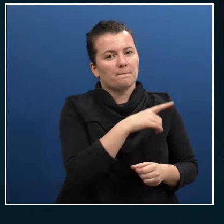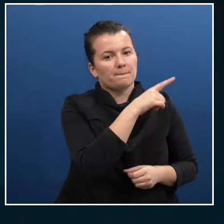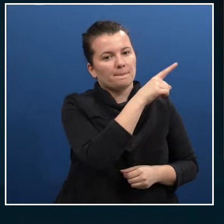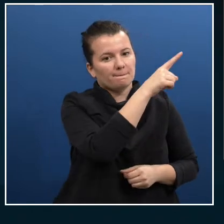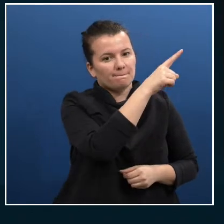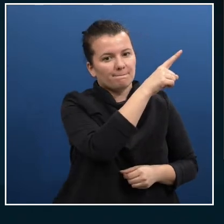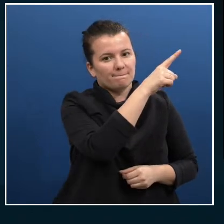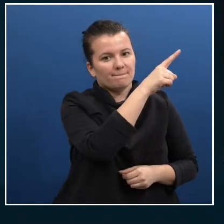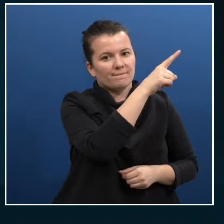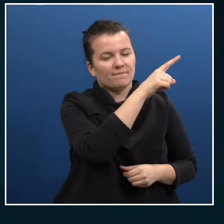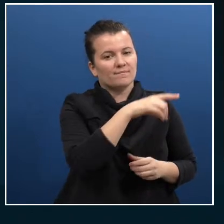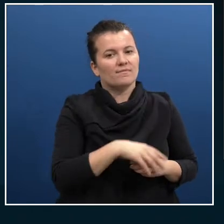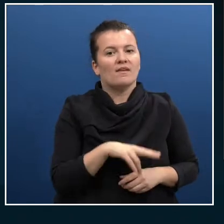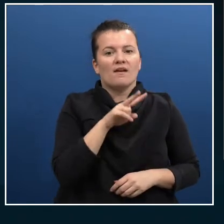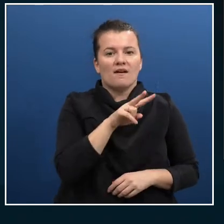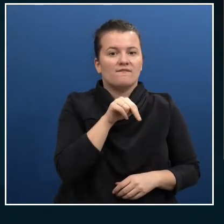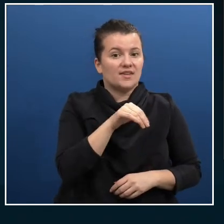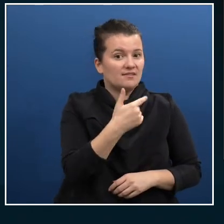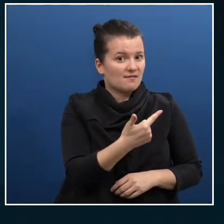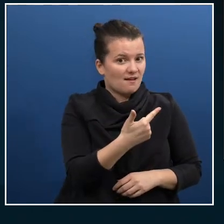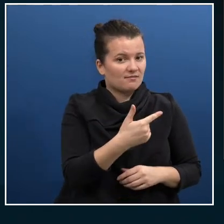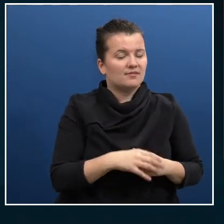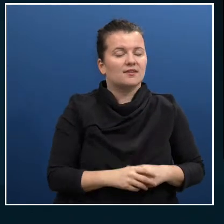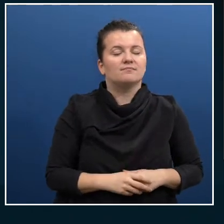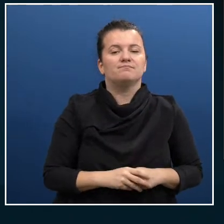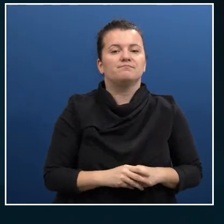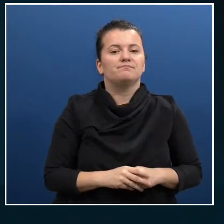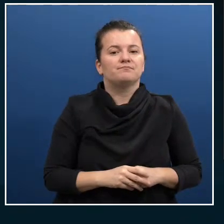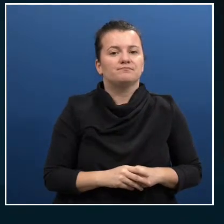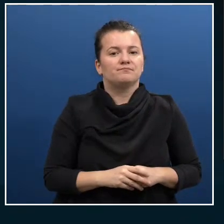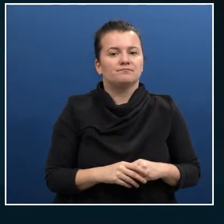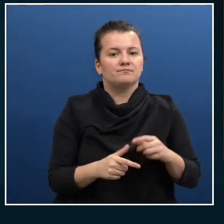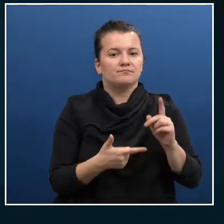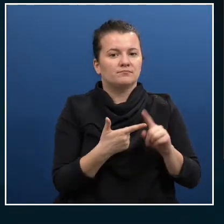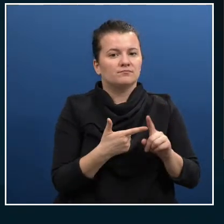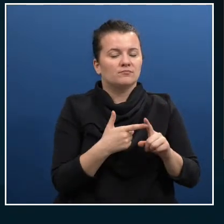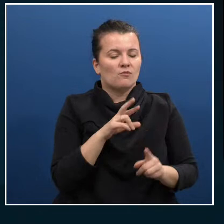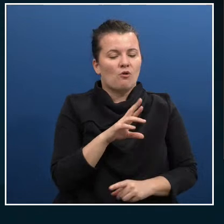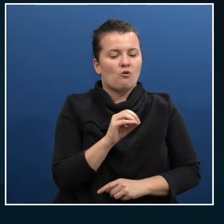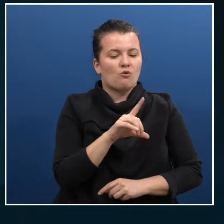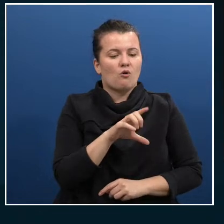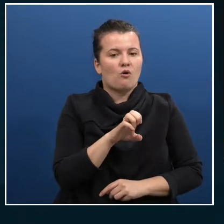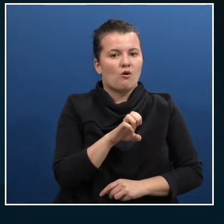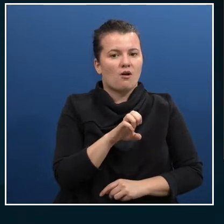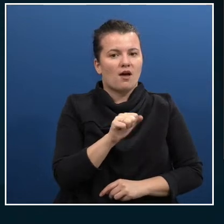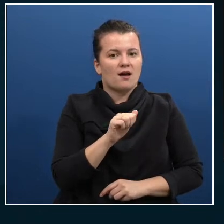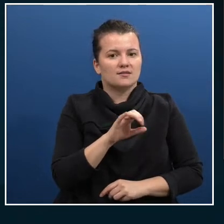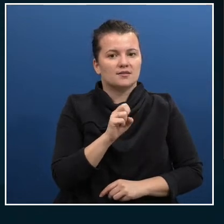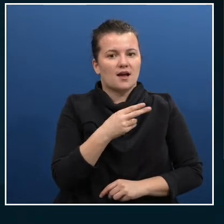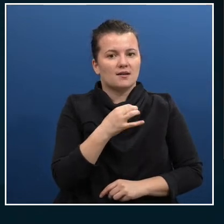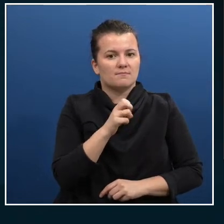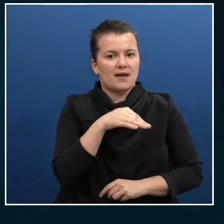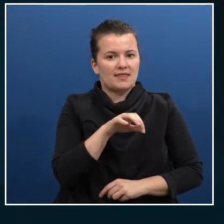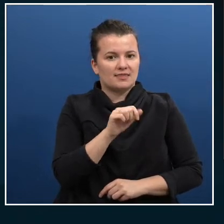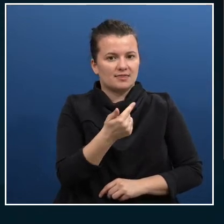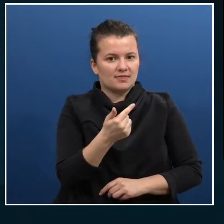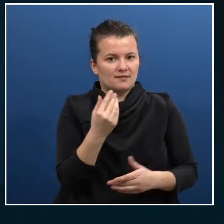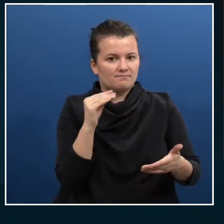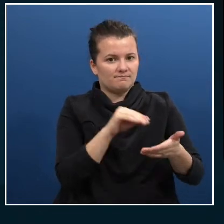a VNet definition. We're creating a role assignment in here. But now we get to the module part.